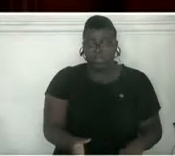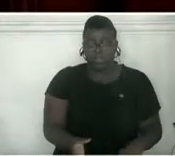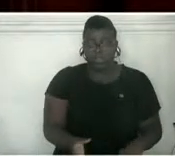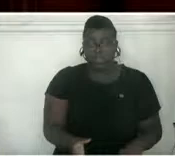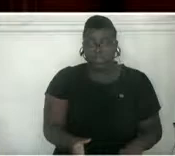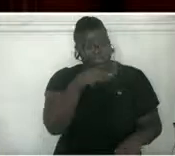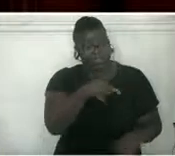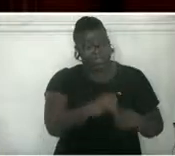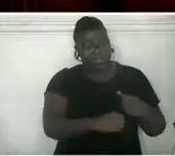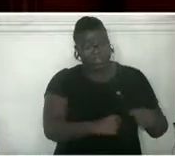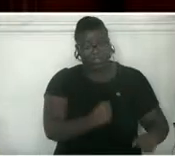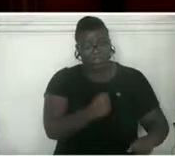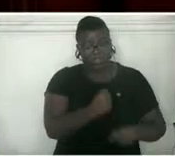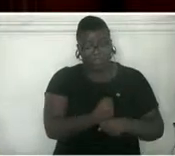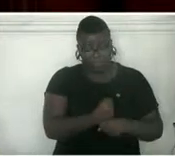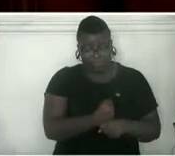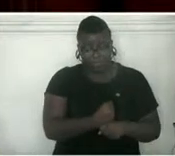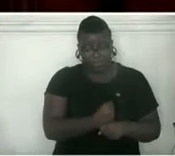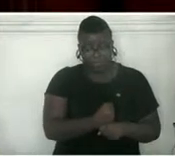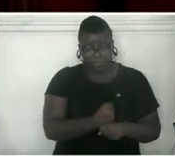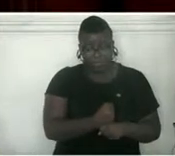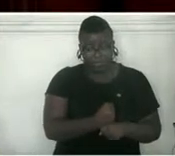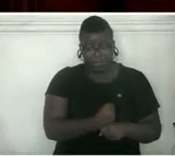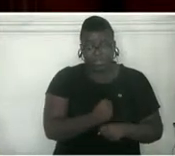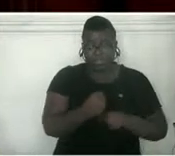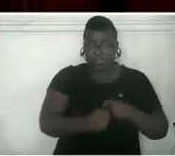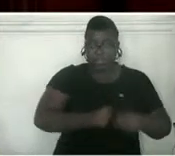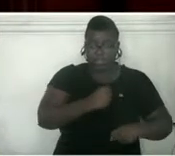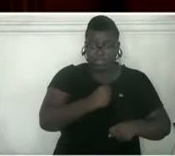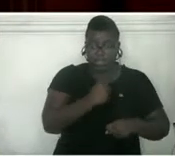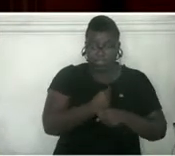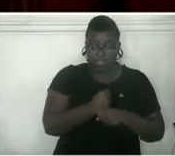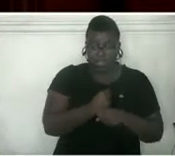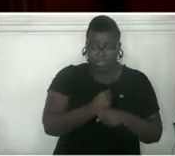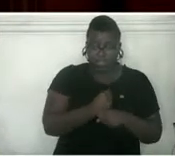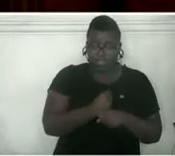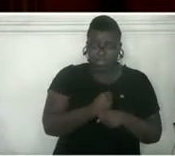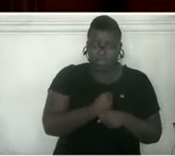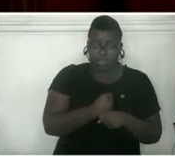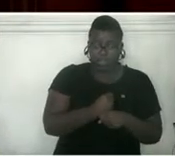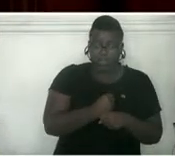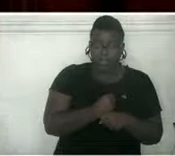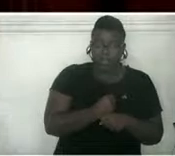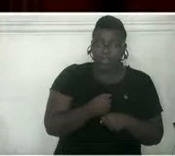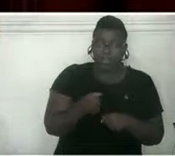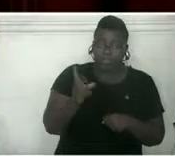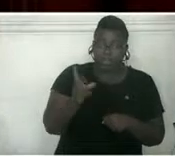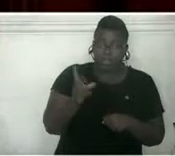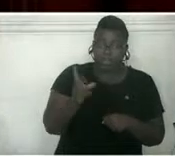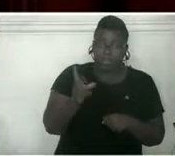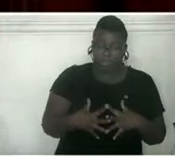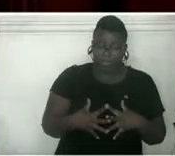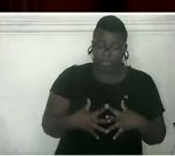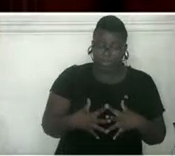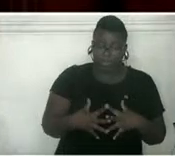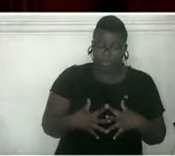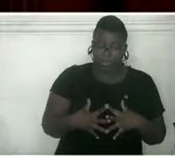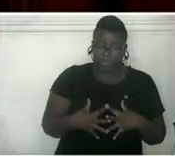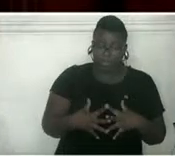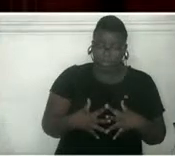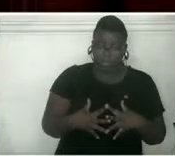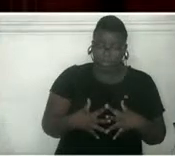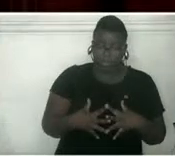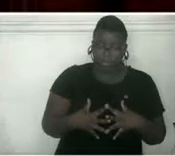year this as the year for our rebirth and renaissance.